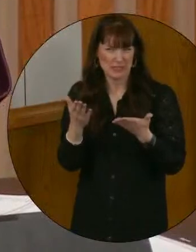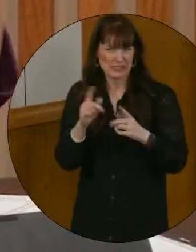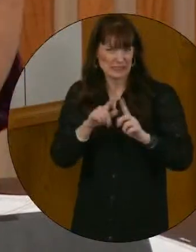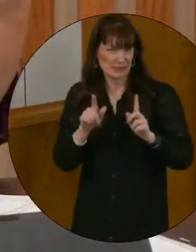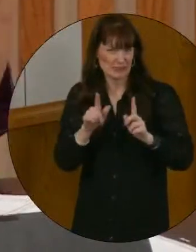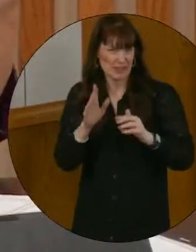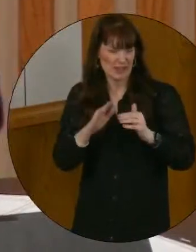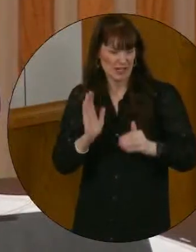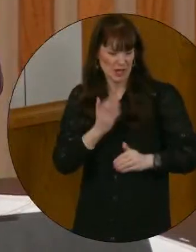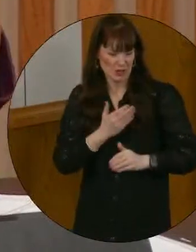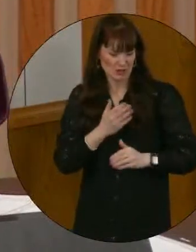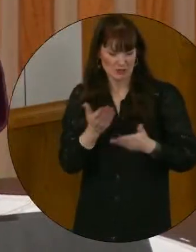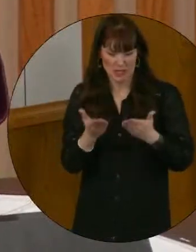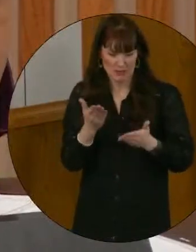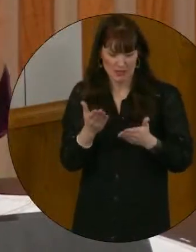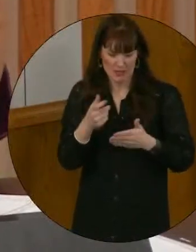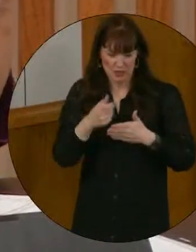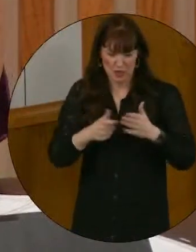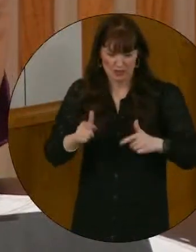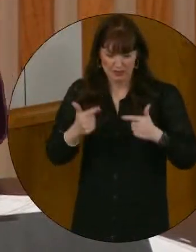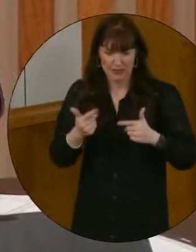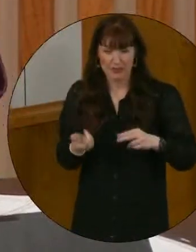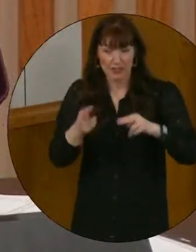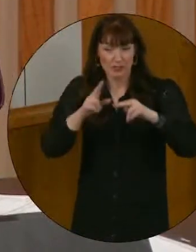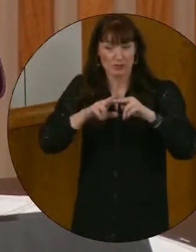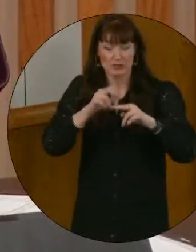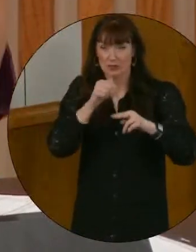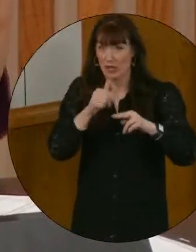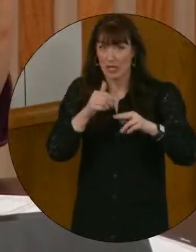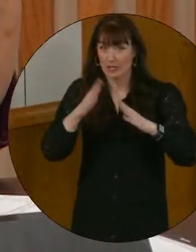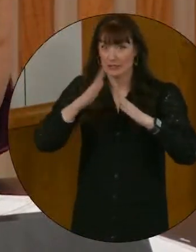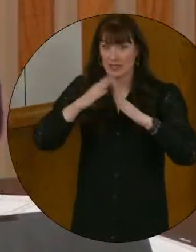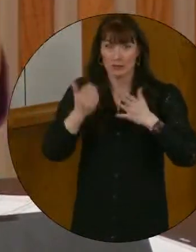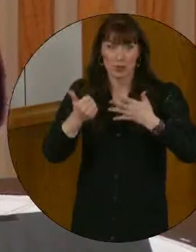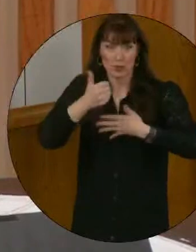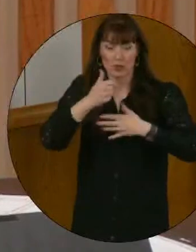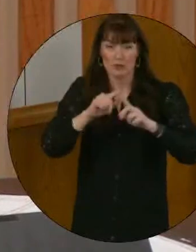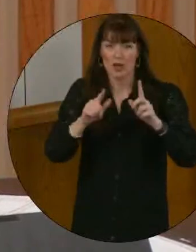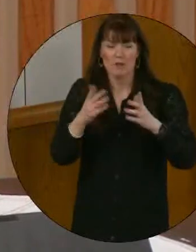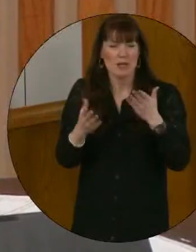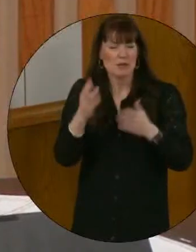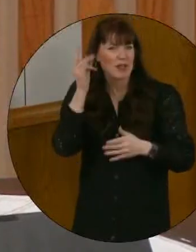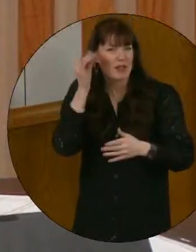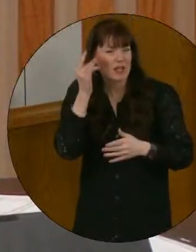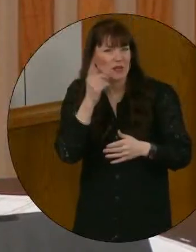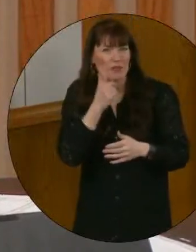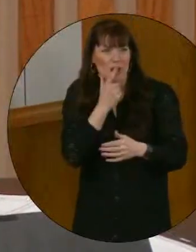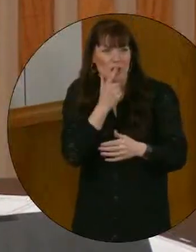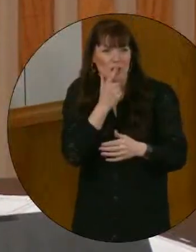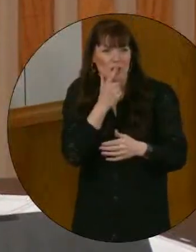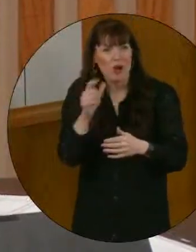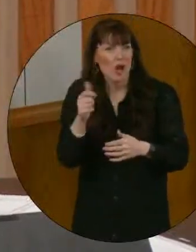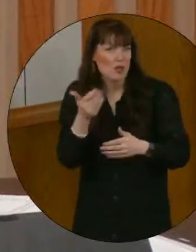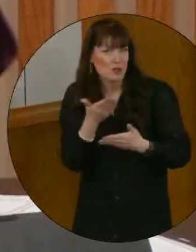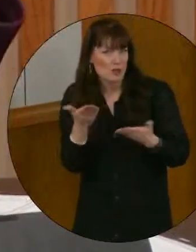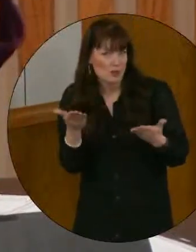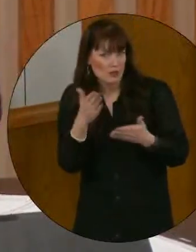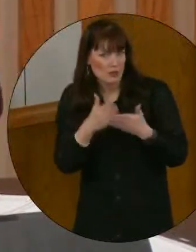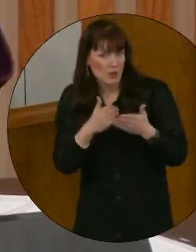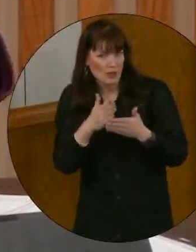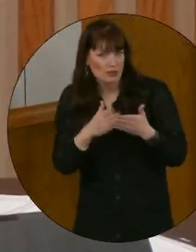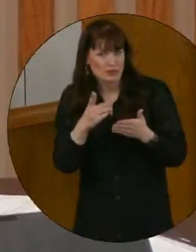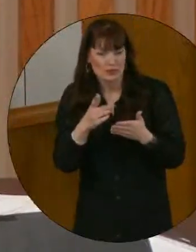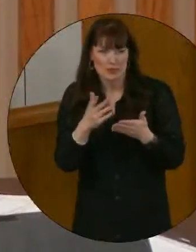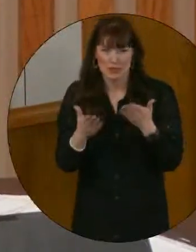saying that the cost of living increase won't come back on top, but they may be thinking otherwise, and that might be a